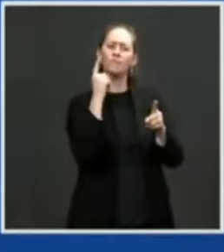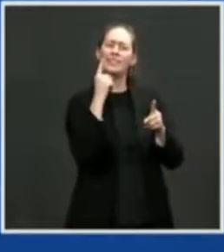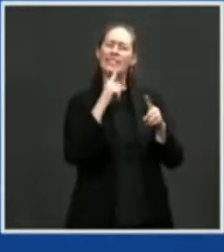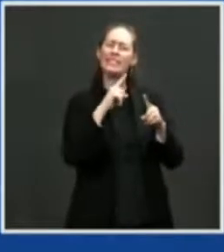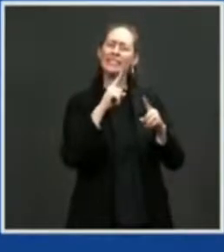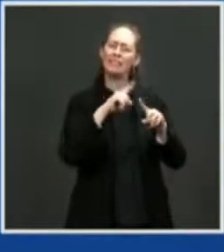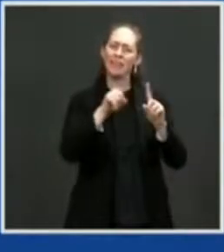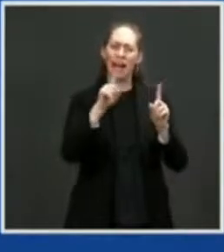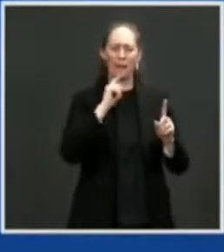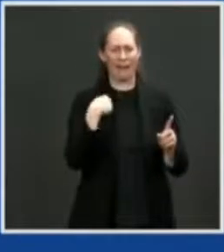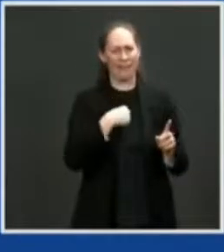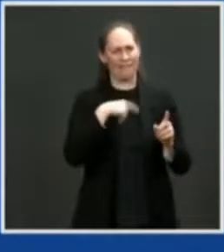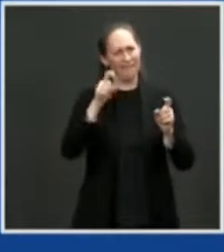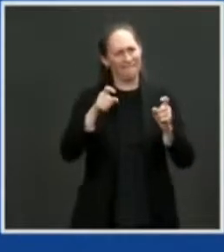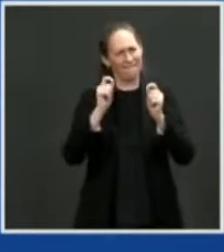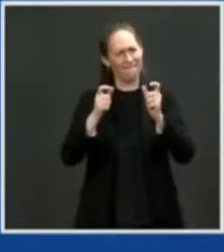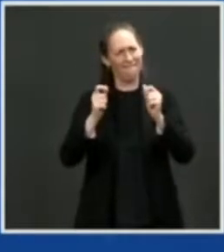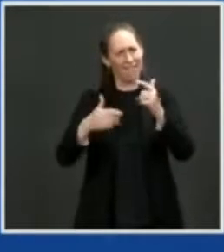talking says about what we're on gonna my do about podium.